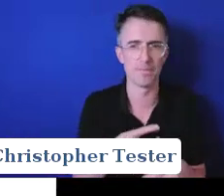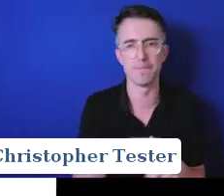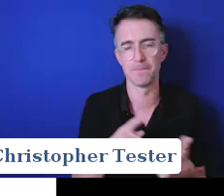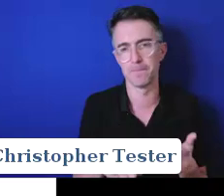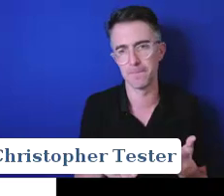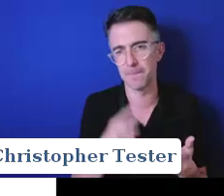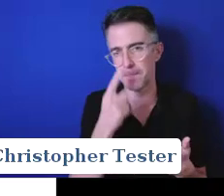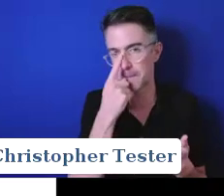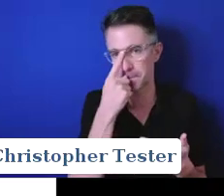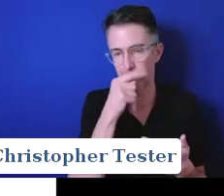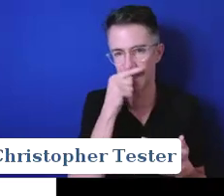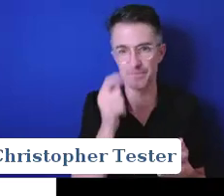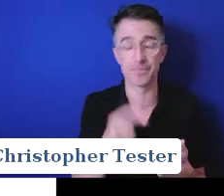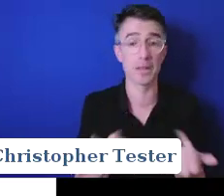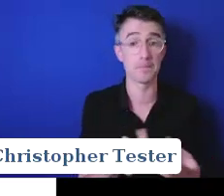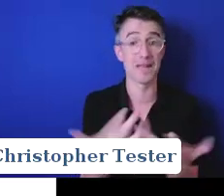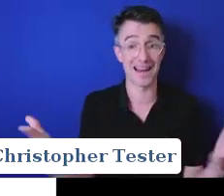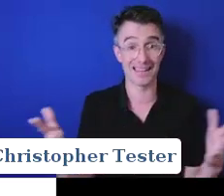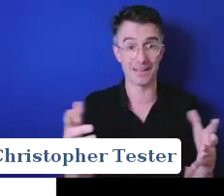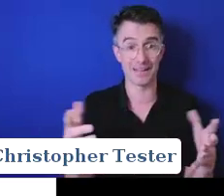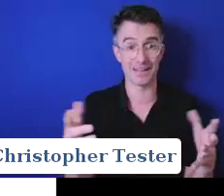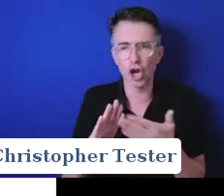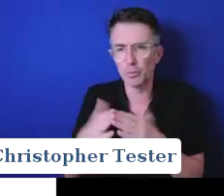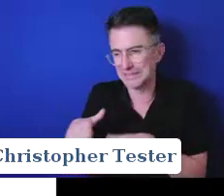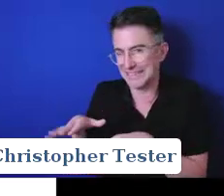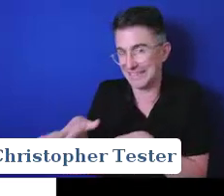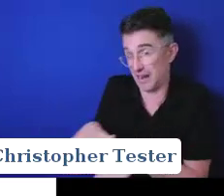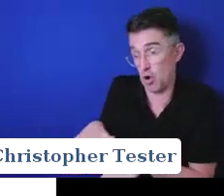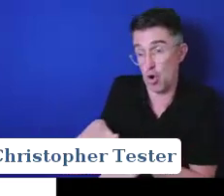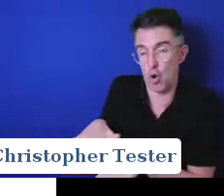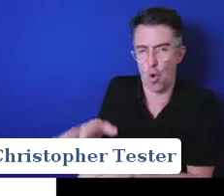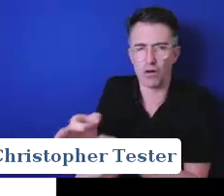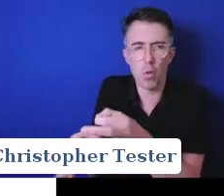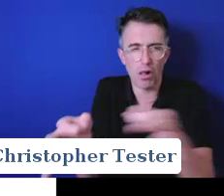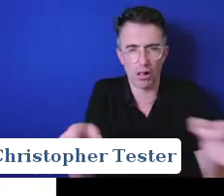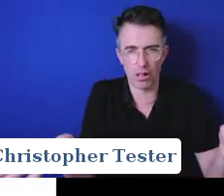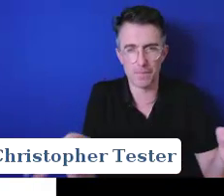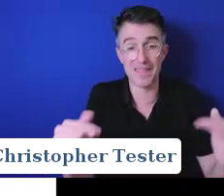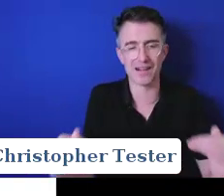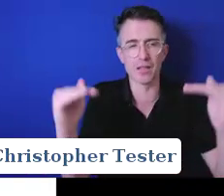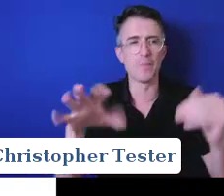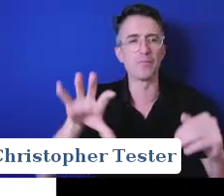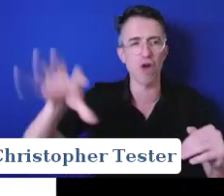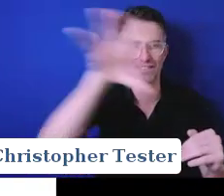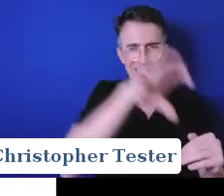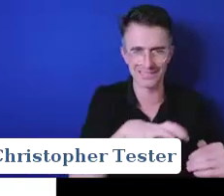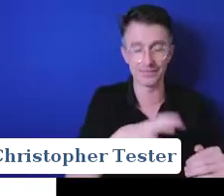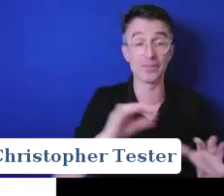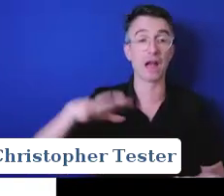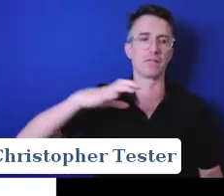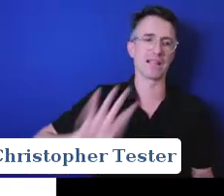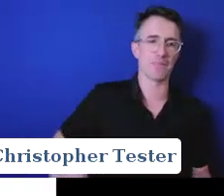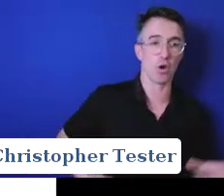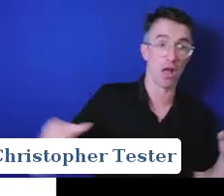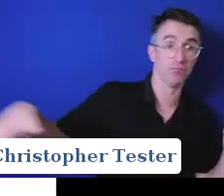central level, provincial level, communal level, and also with OPDs and then persons with disability themselves, increase the sense